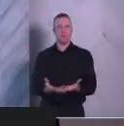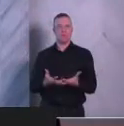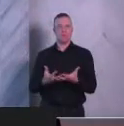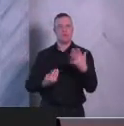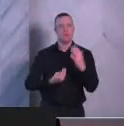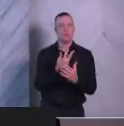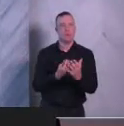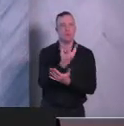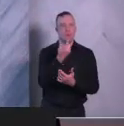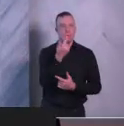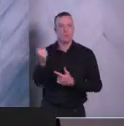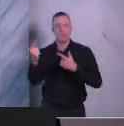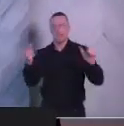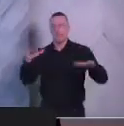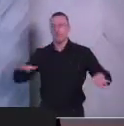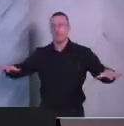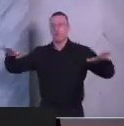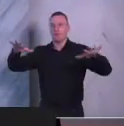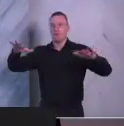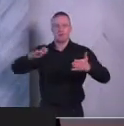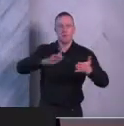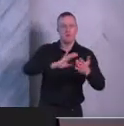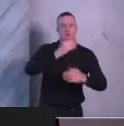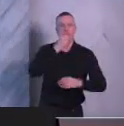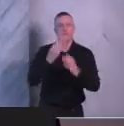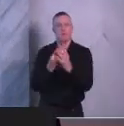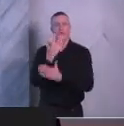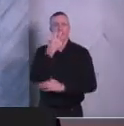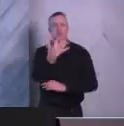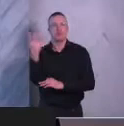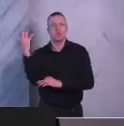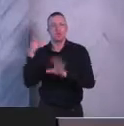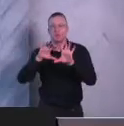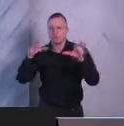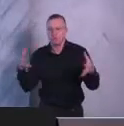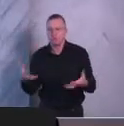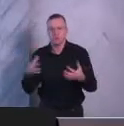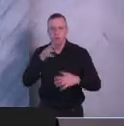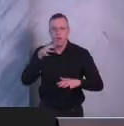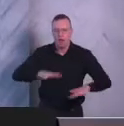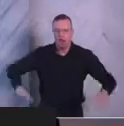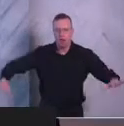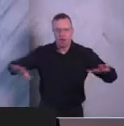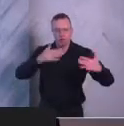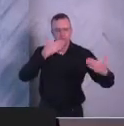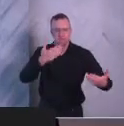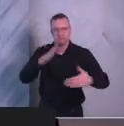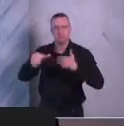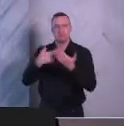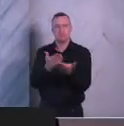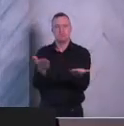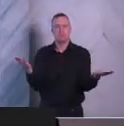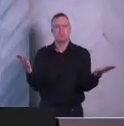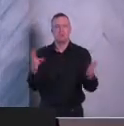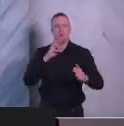things, all the medicines, foods, plants, trees, shrubs, and grasses. Also the waters and the